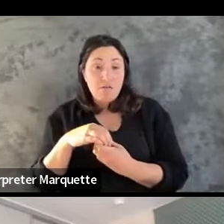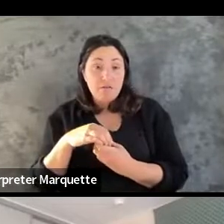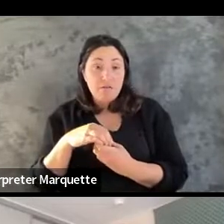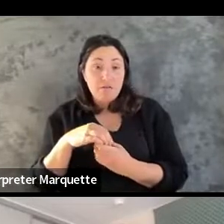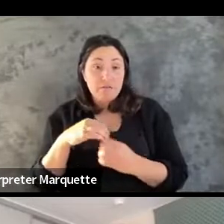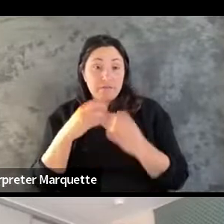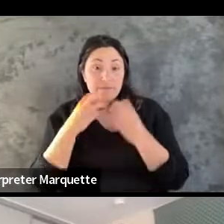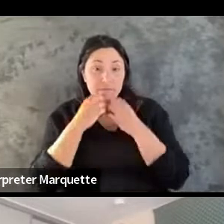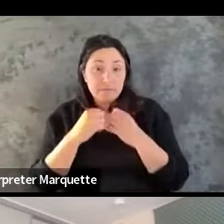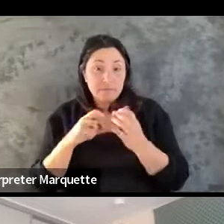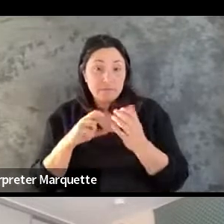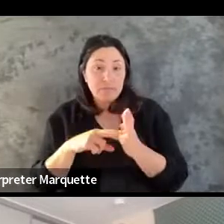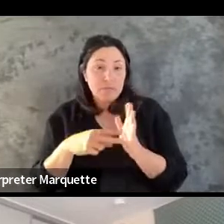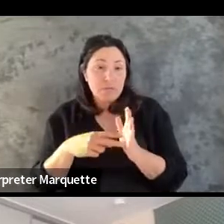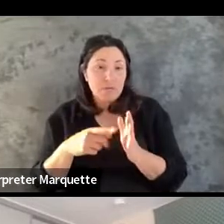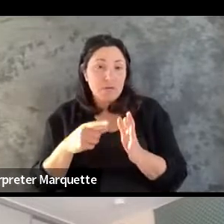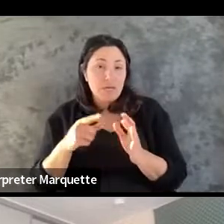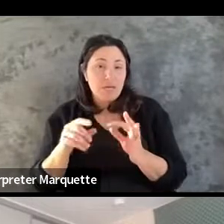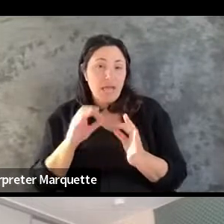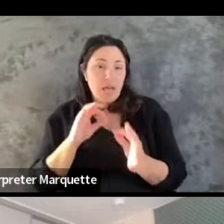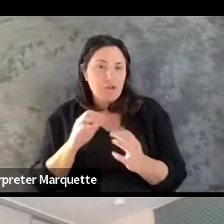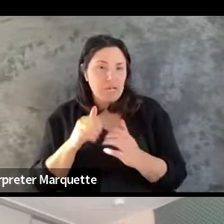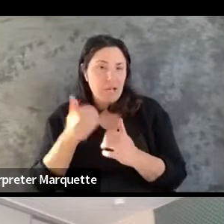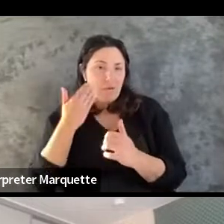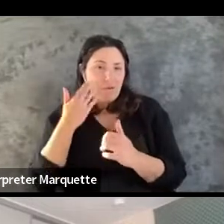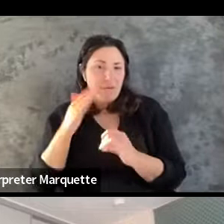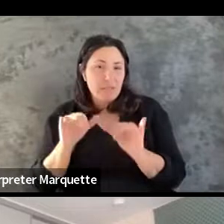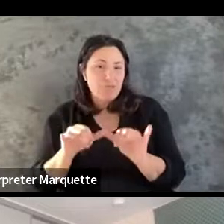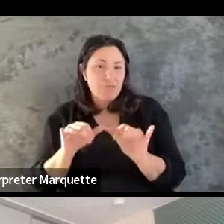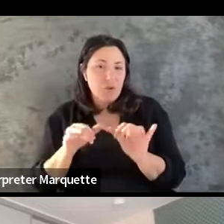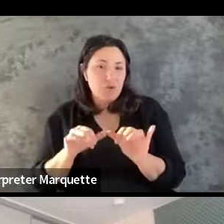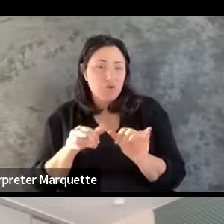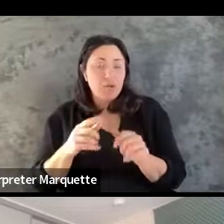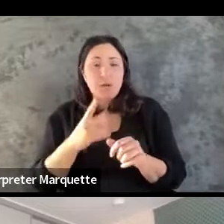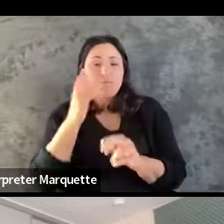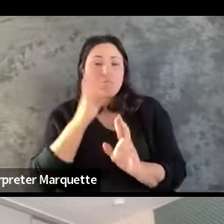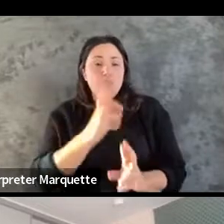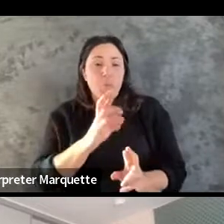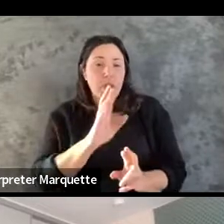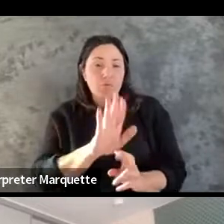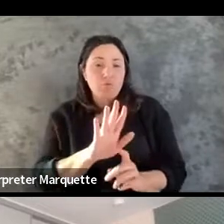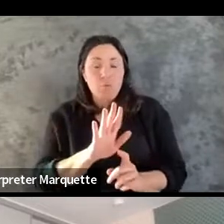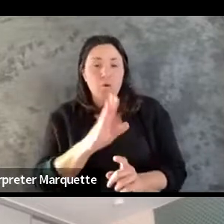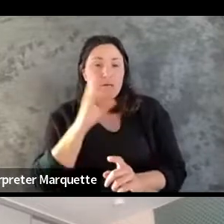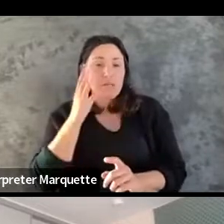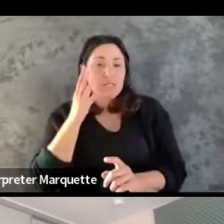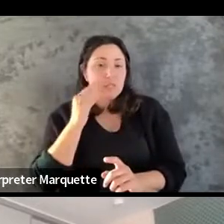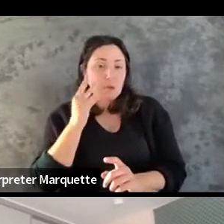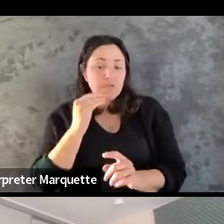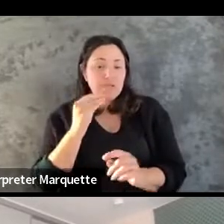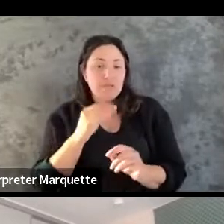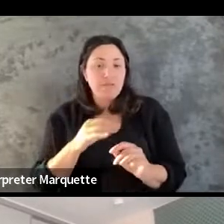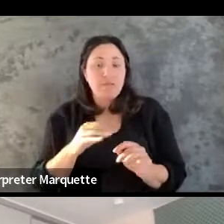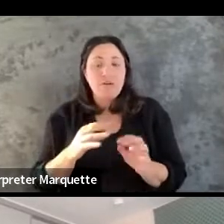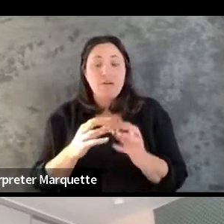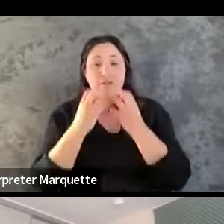entirely accurate. I'm not sure how that's measured. I respect your take on the value of today,